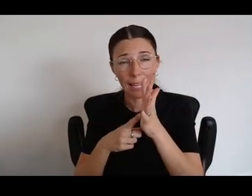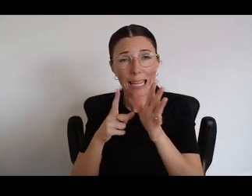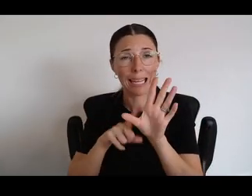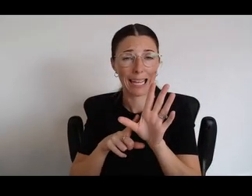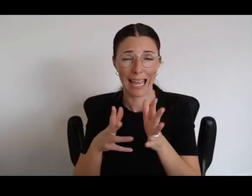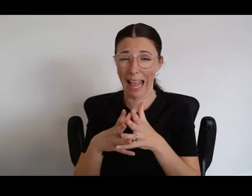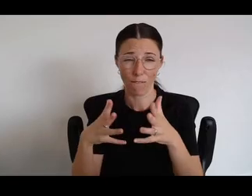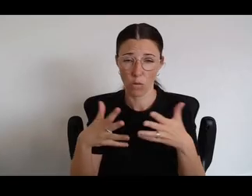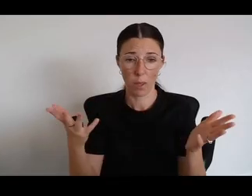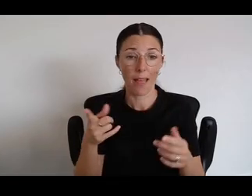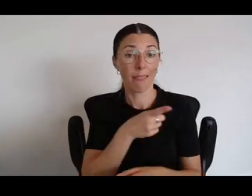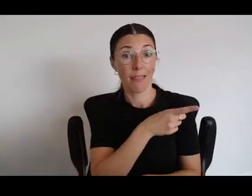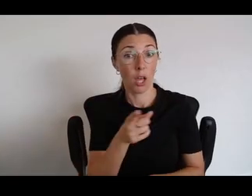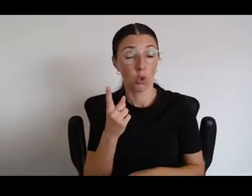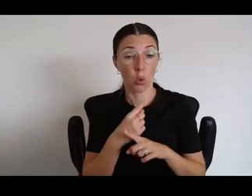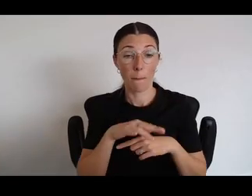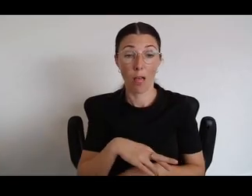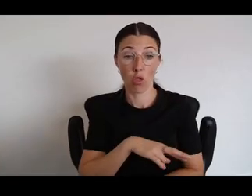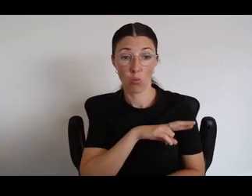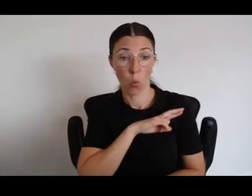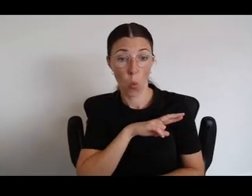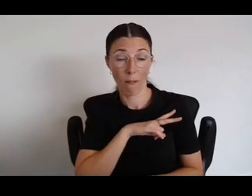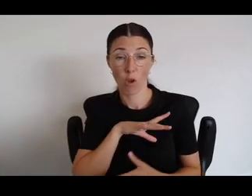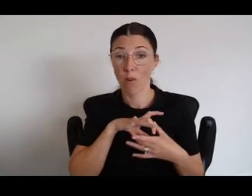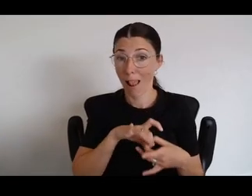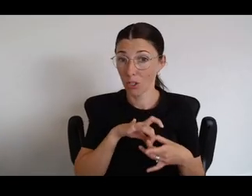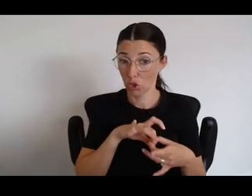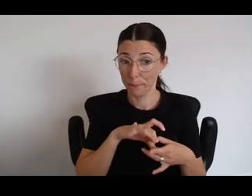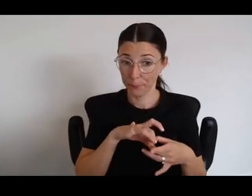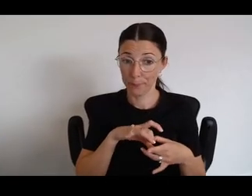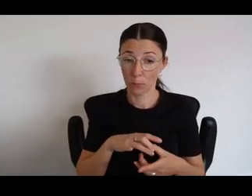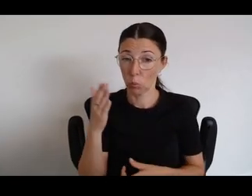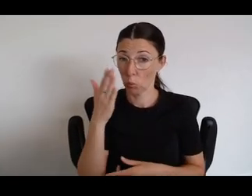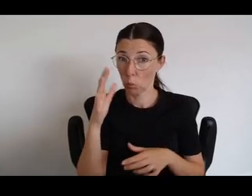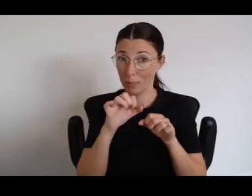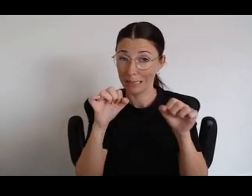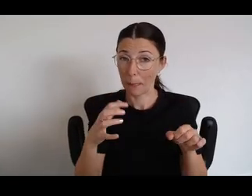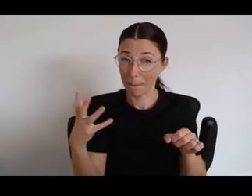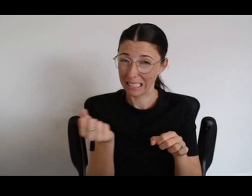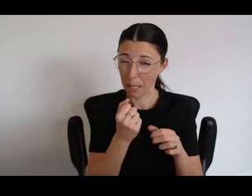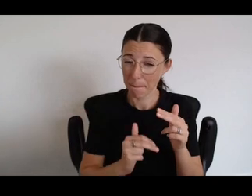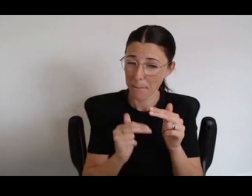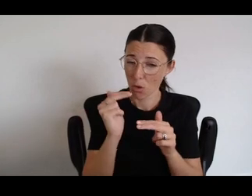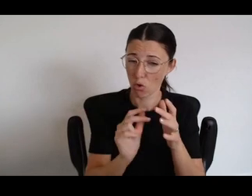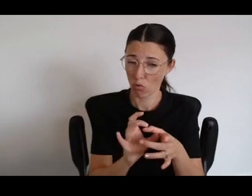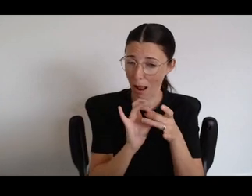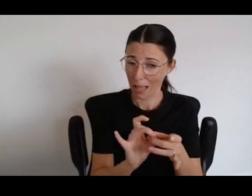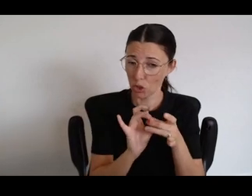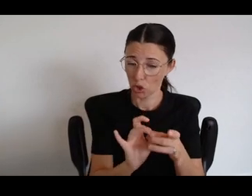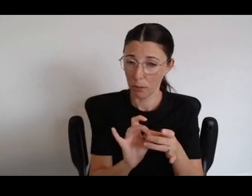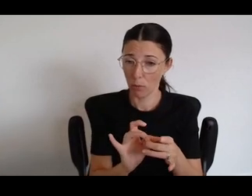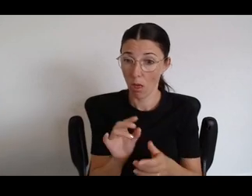relationships. We need to have school system in the future that builds these relationships between these young people that you see over there,